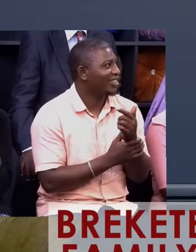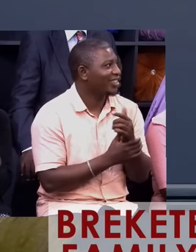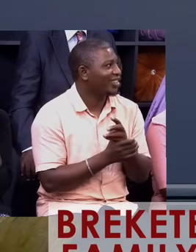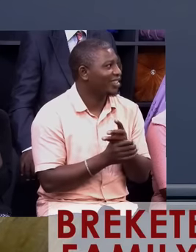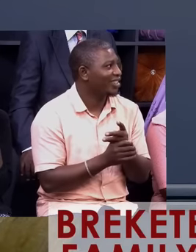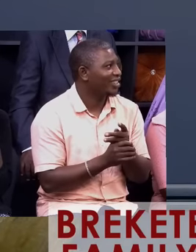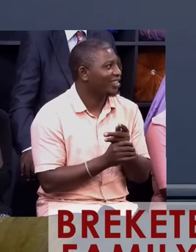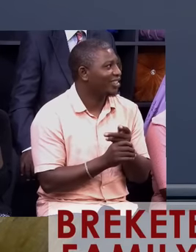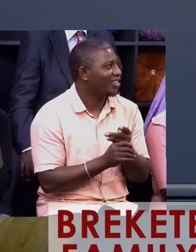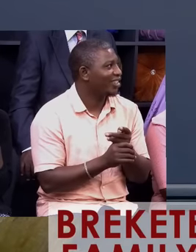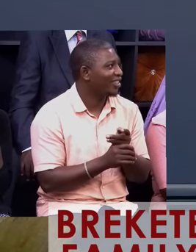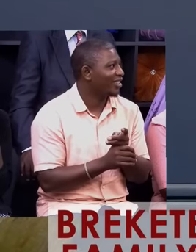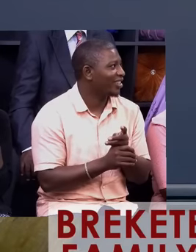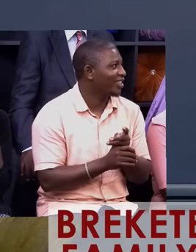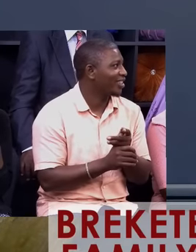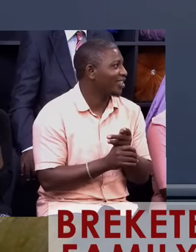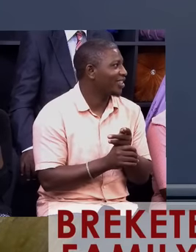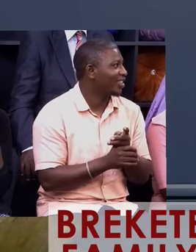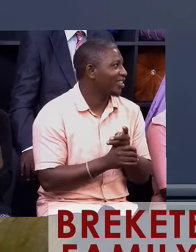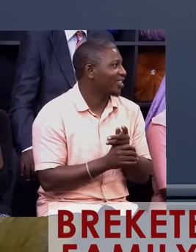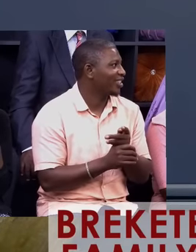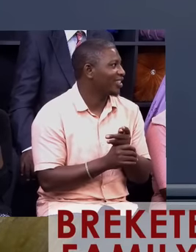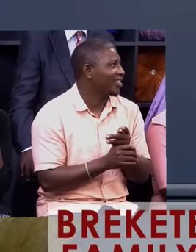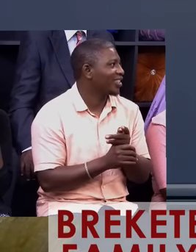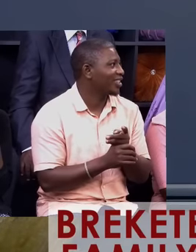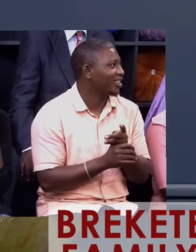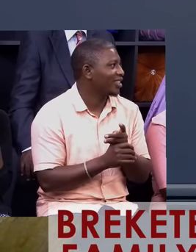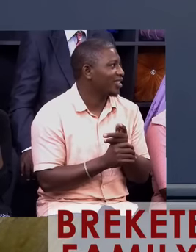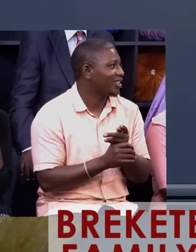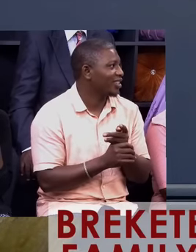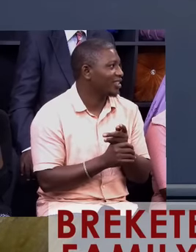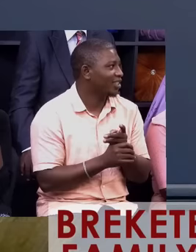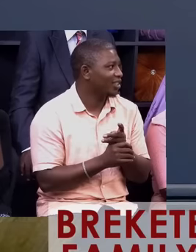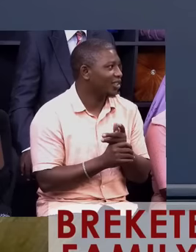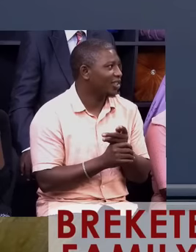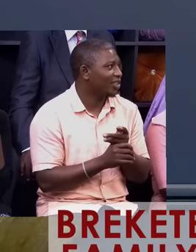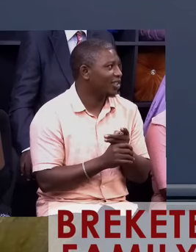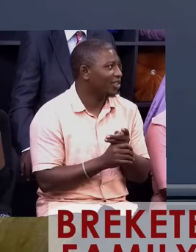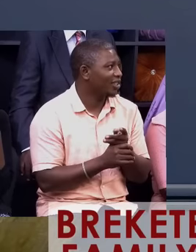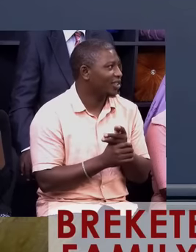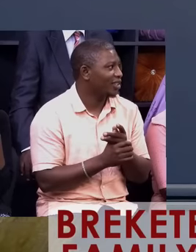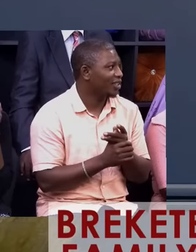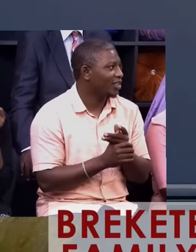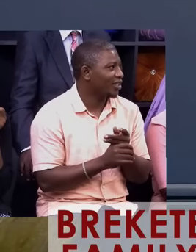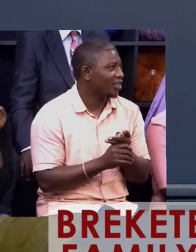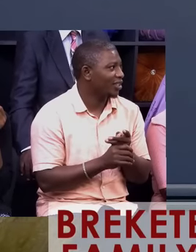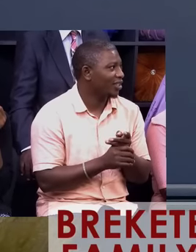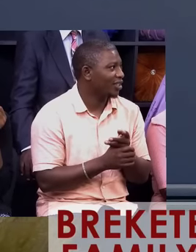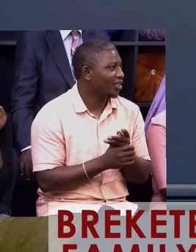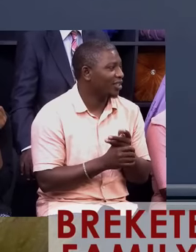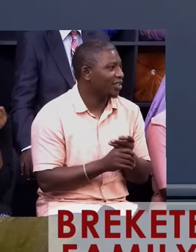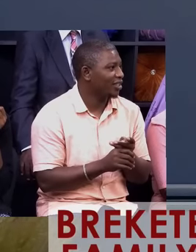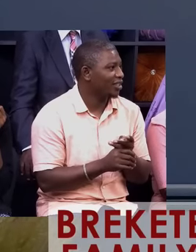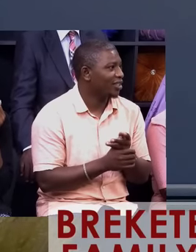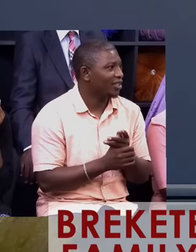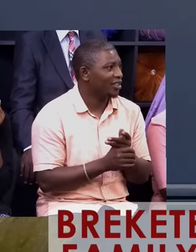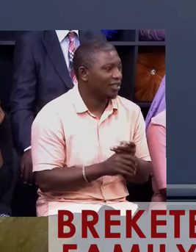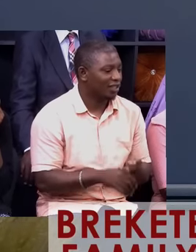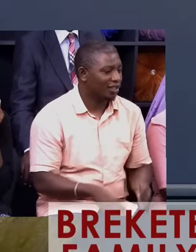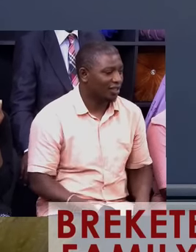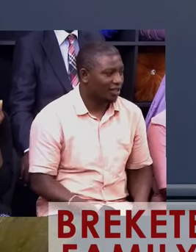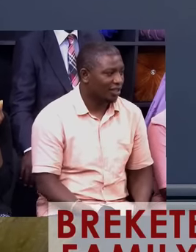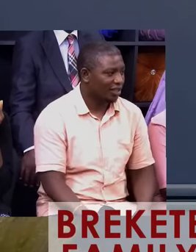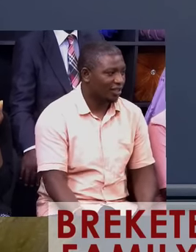hey you know I stop in s you know say she stop for SS one I come Mar as